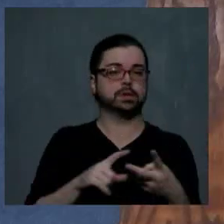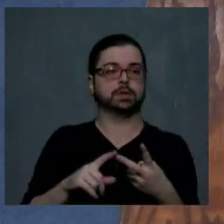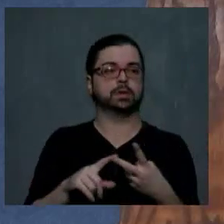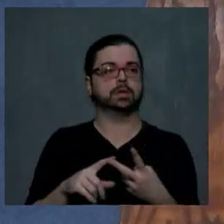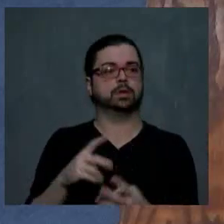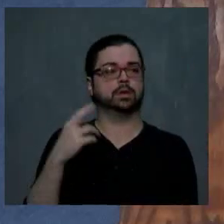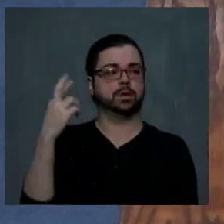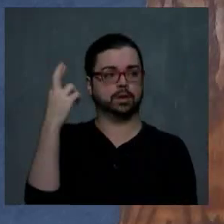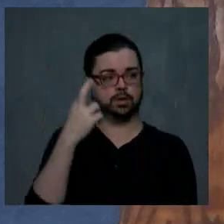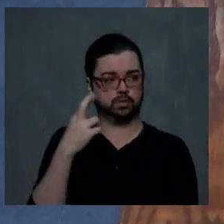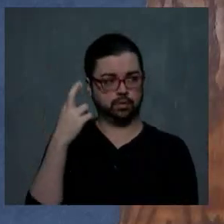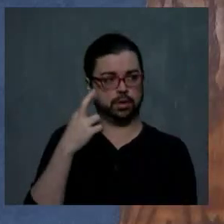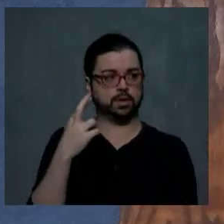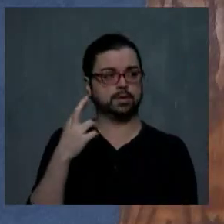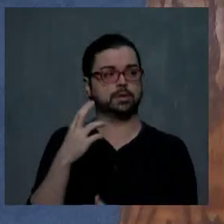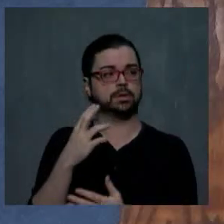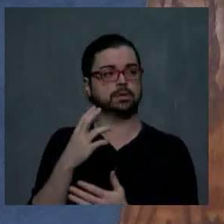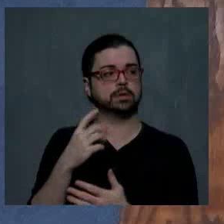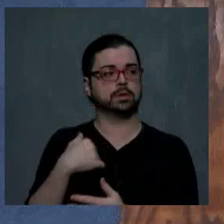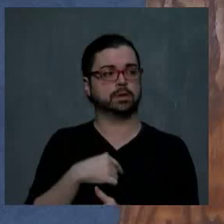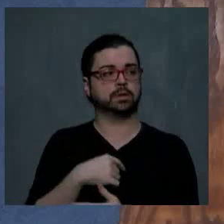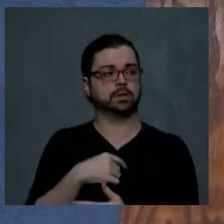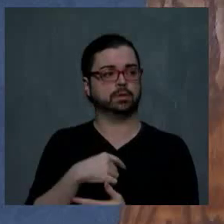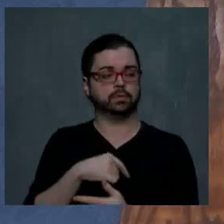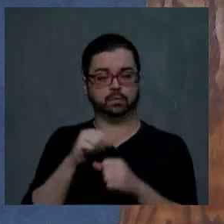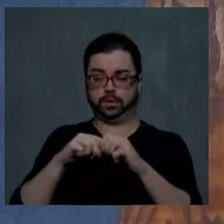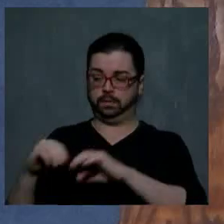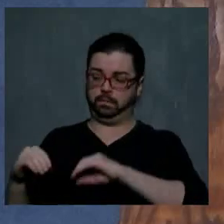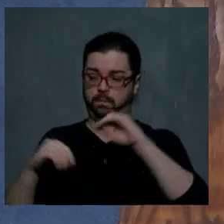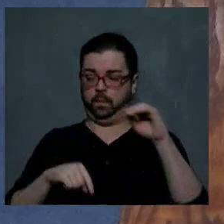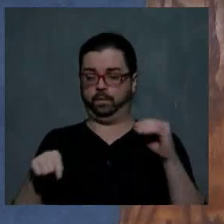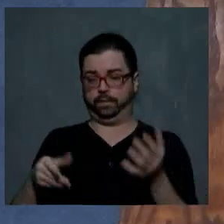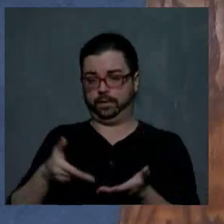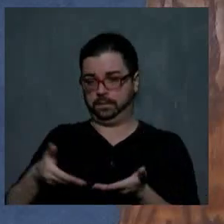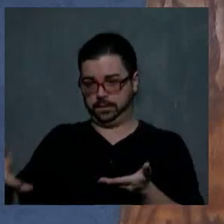to move this material and use it on another project at the same time.